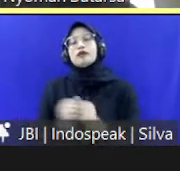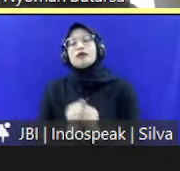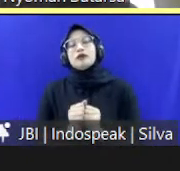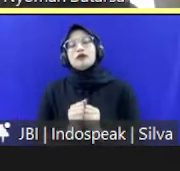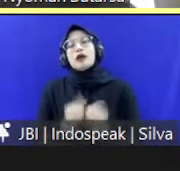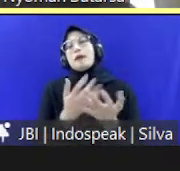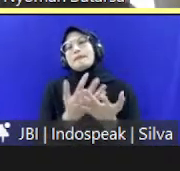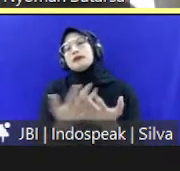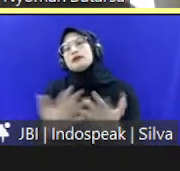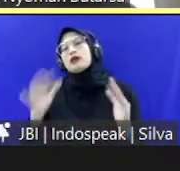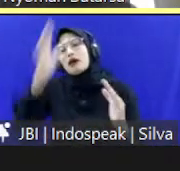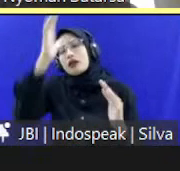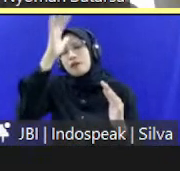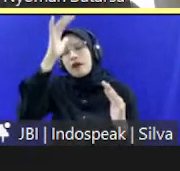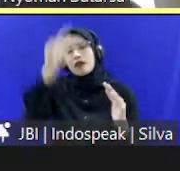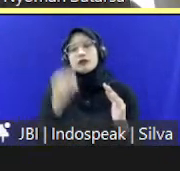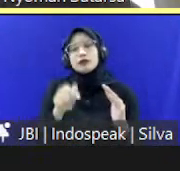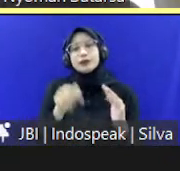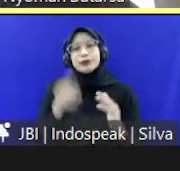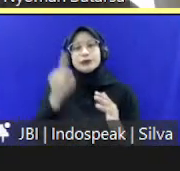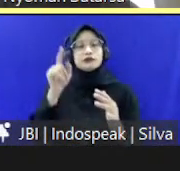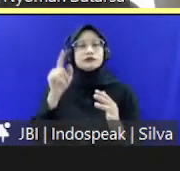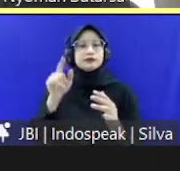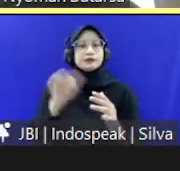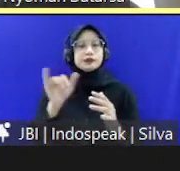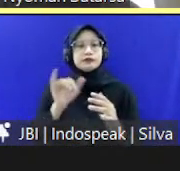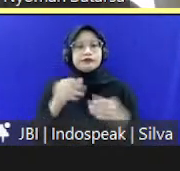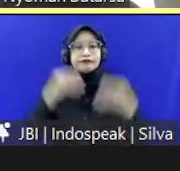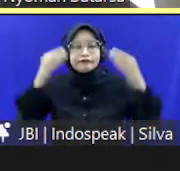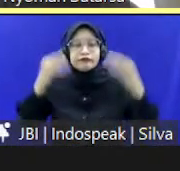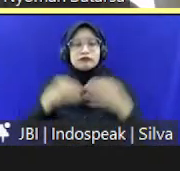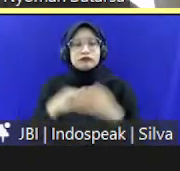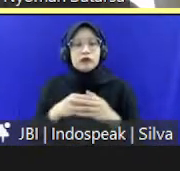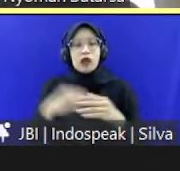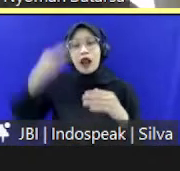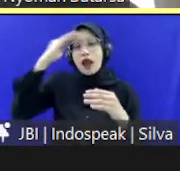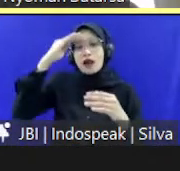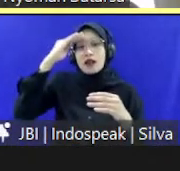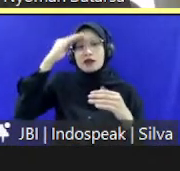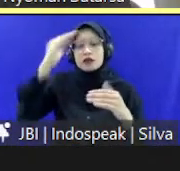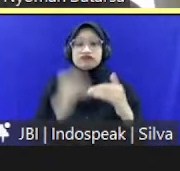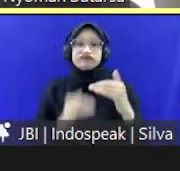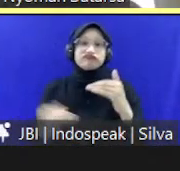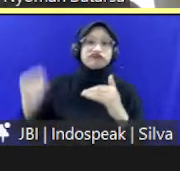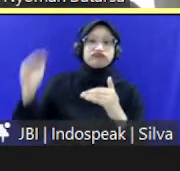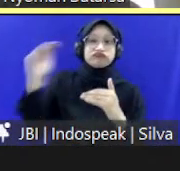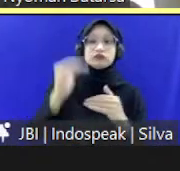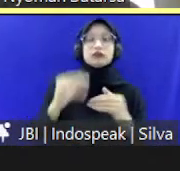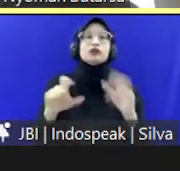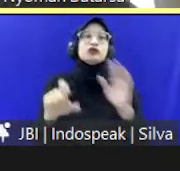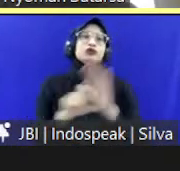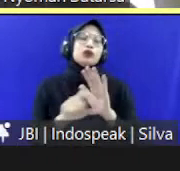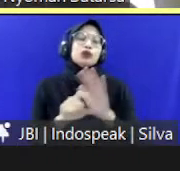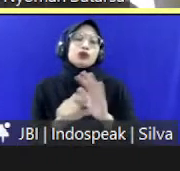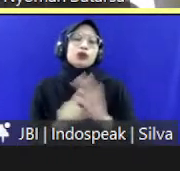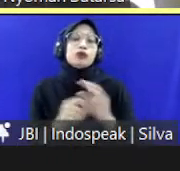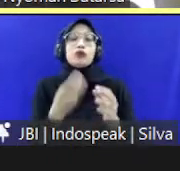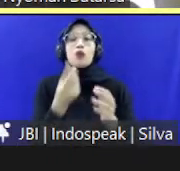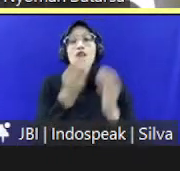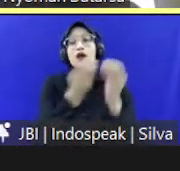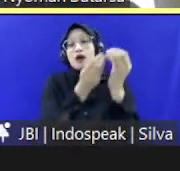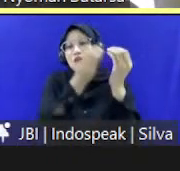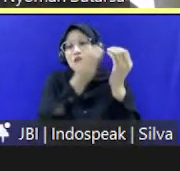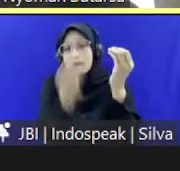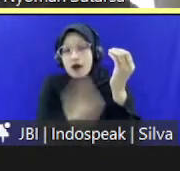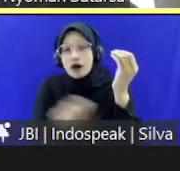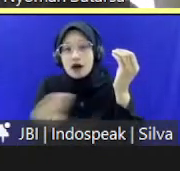more privileges than women. For example, the line of family and inheritance. Coming from this perspective, her father and